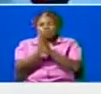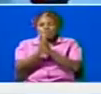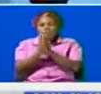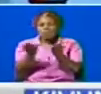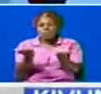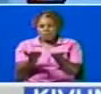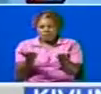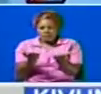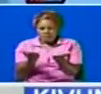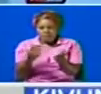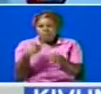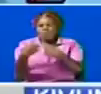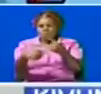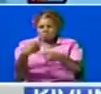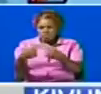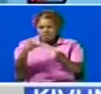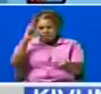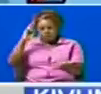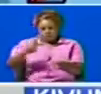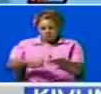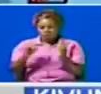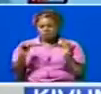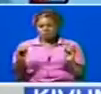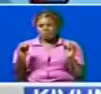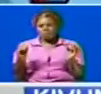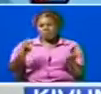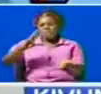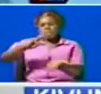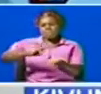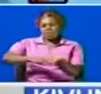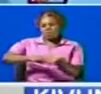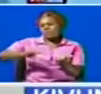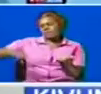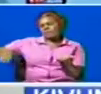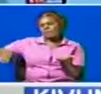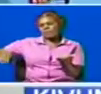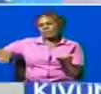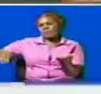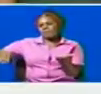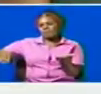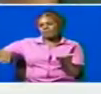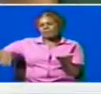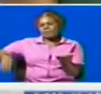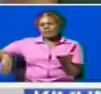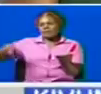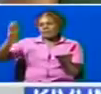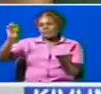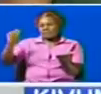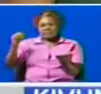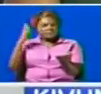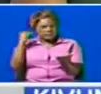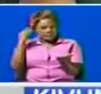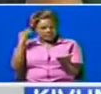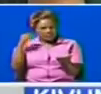is maybe going unnoticed here in Migori town, Betty. All right, so Ben Kitili, even just